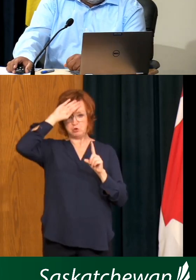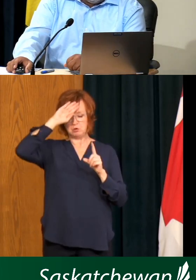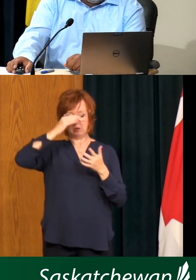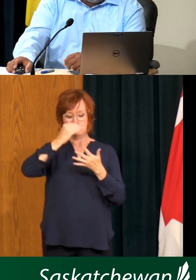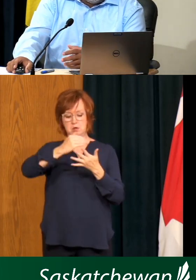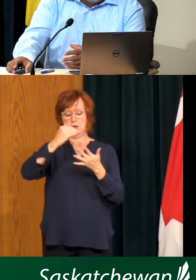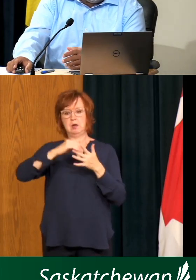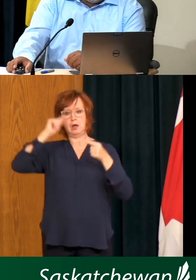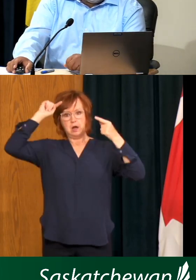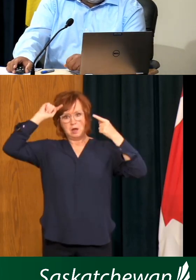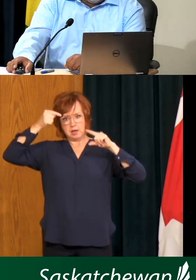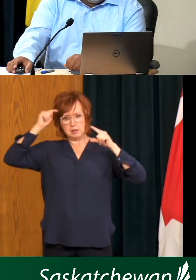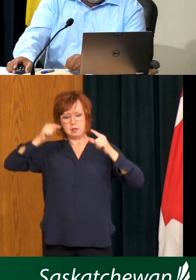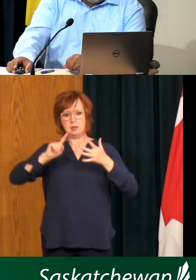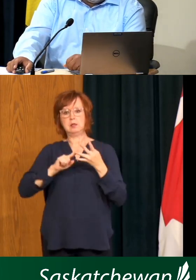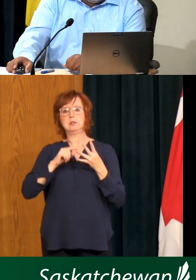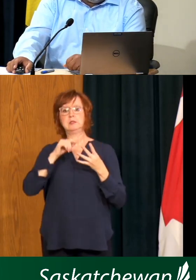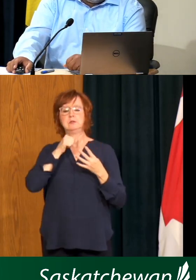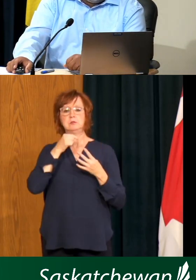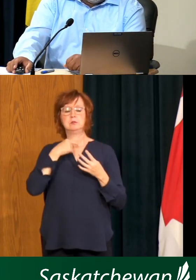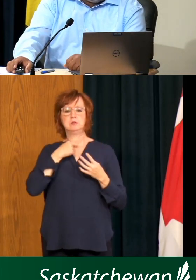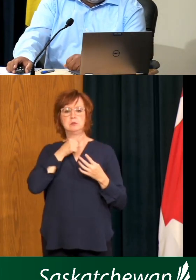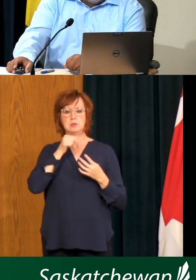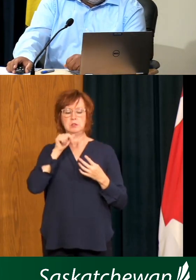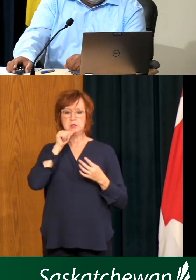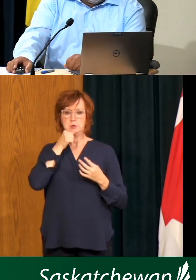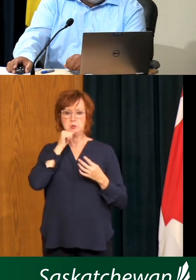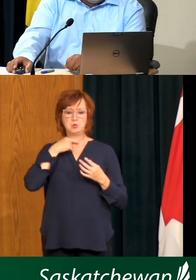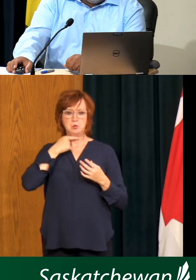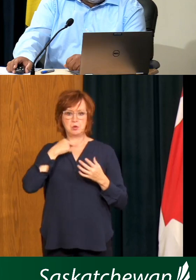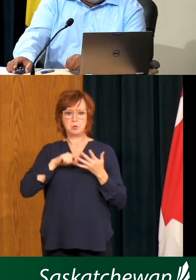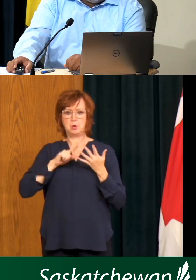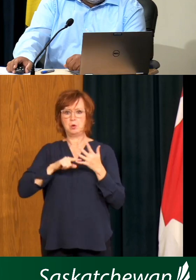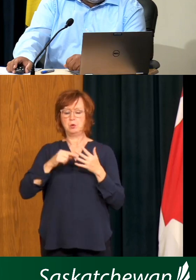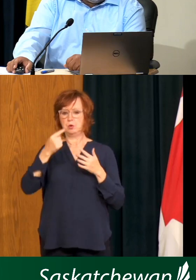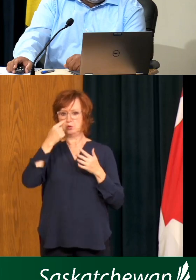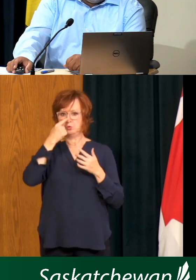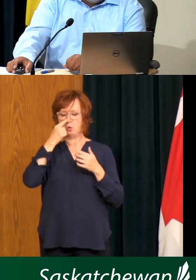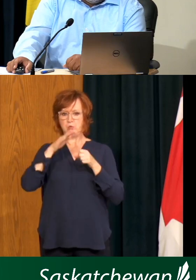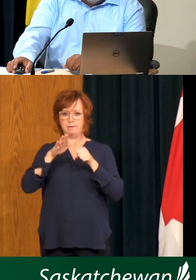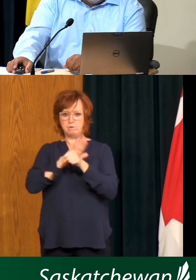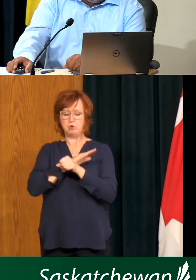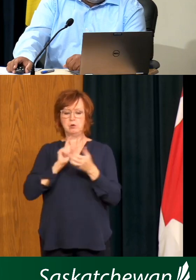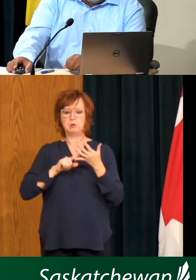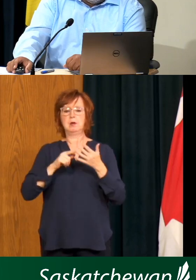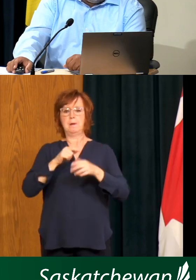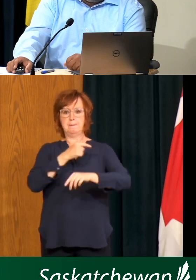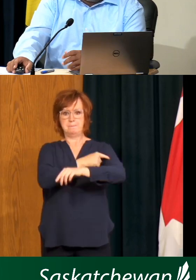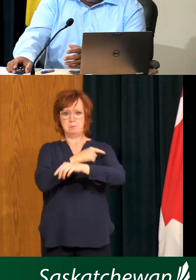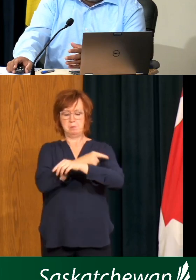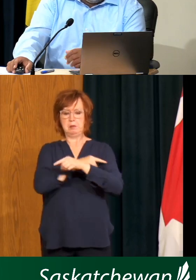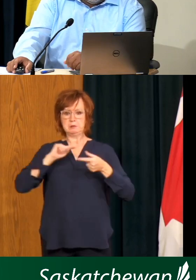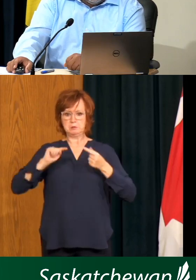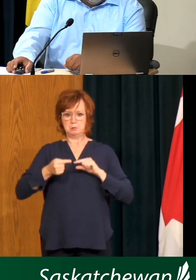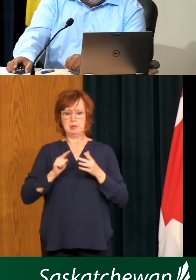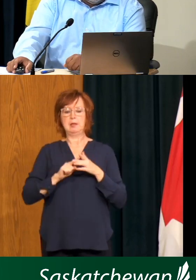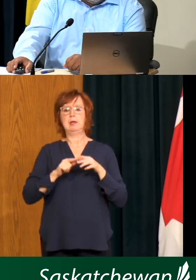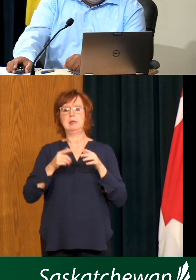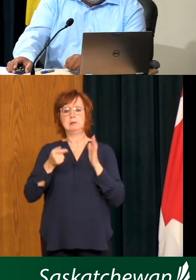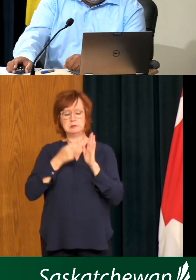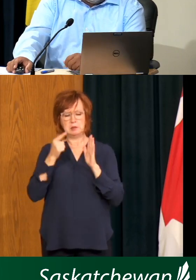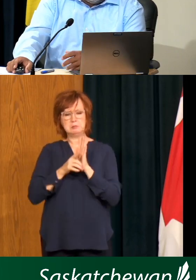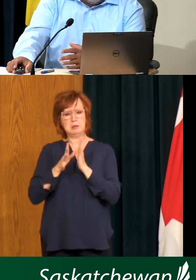be common, as well as sore throat, stuffy, runny nose, muscle pains. You can have diarrhea